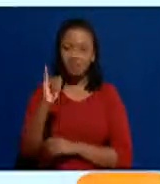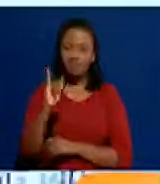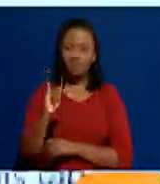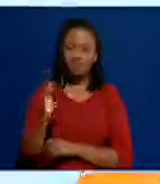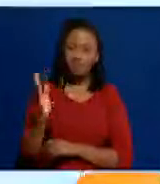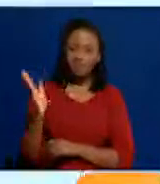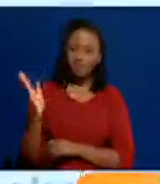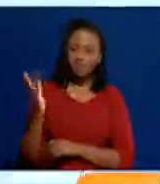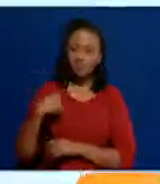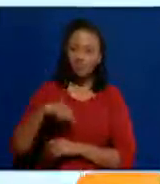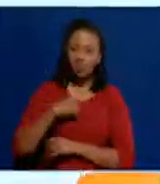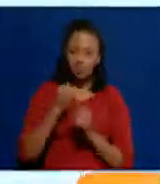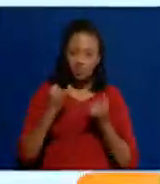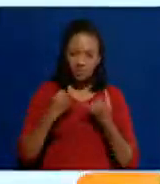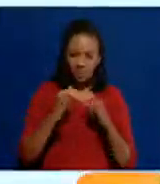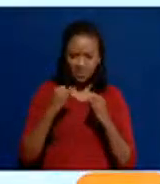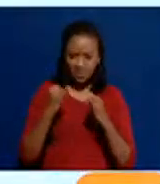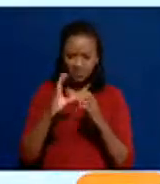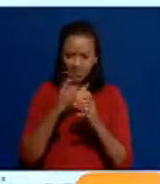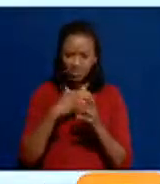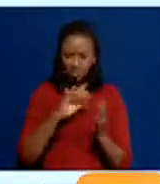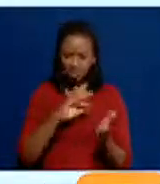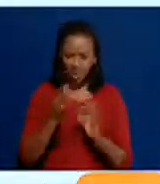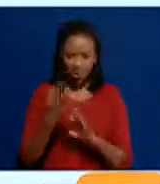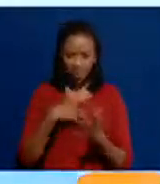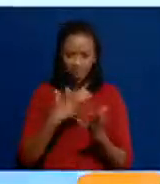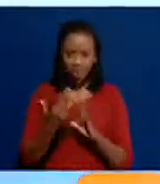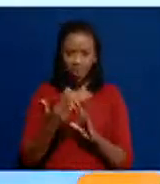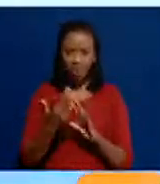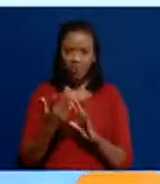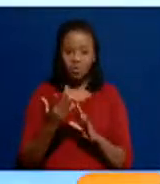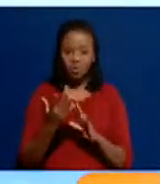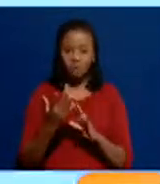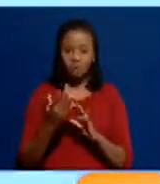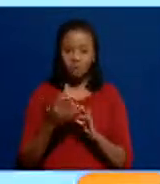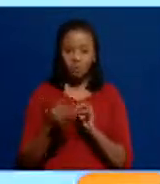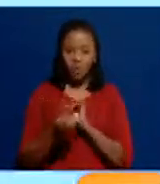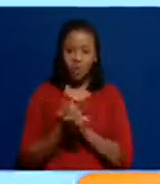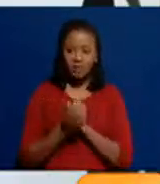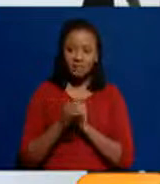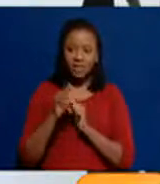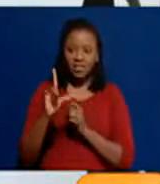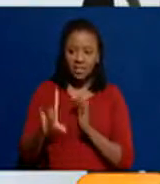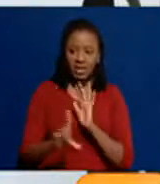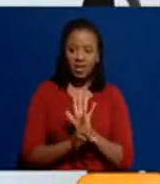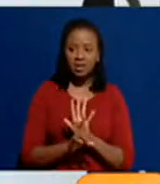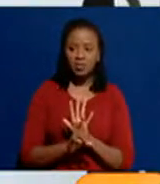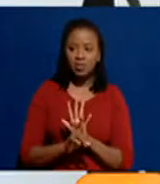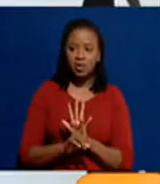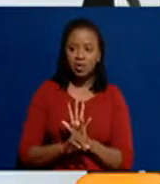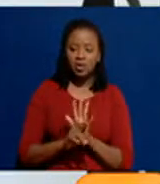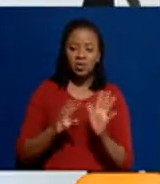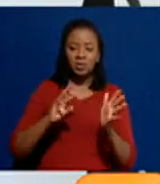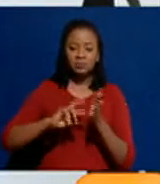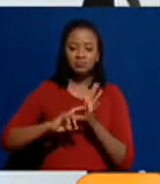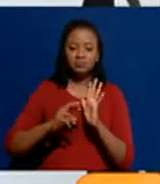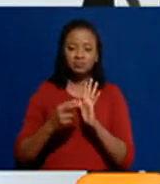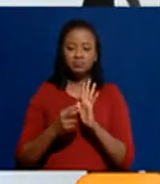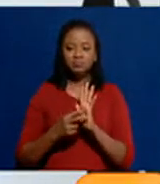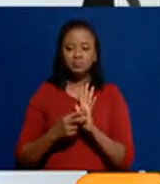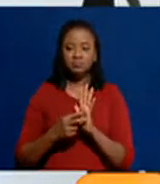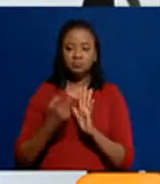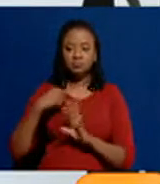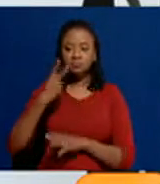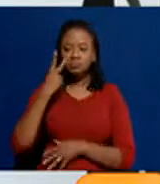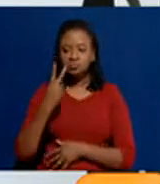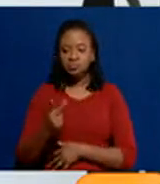try to democratize law, democratize legal fraternity. Democratization means here there was an